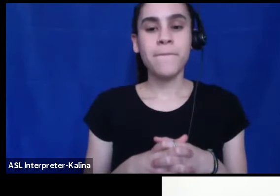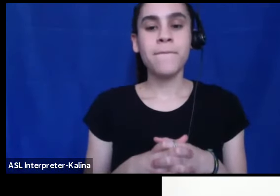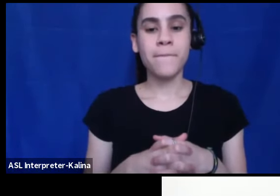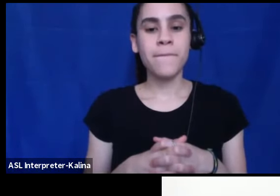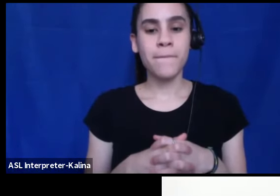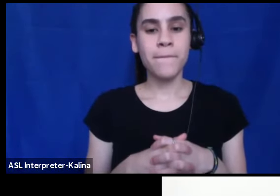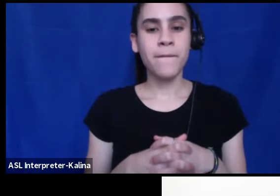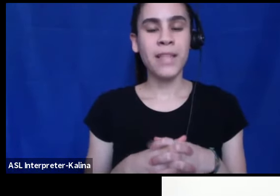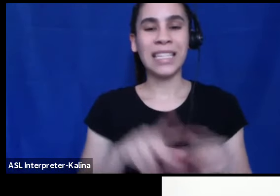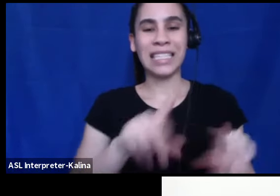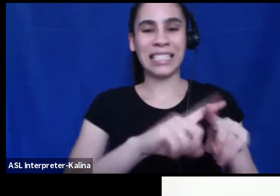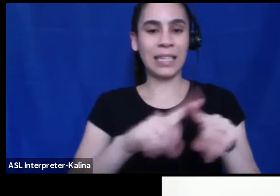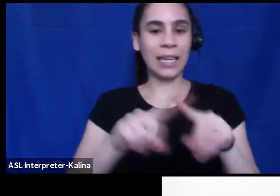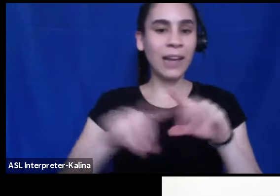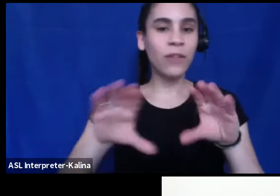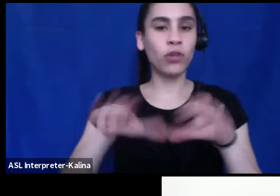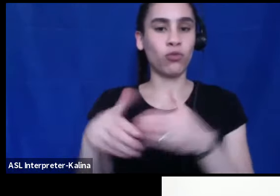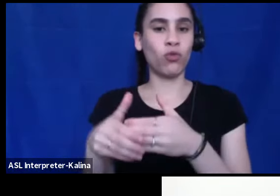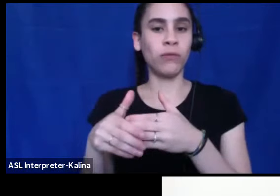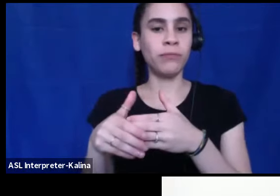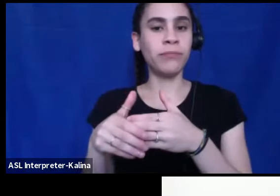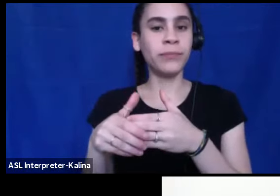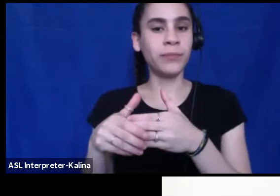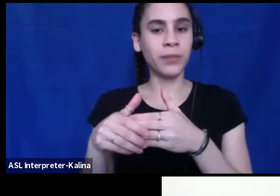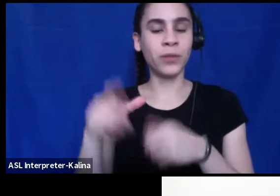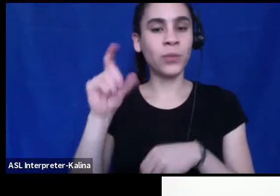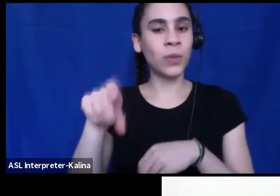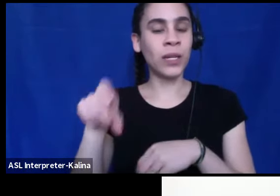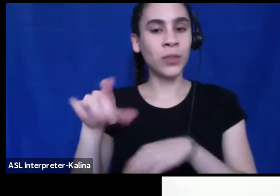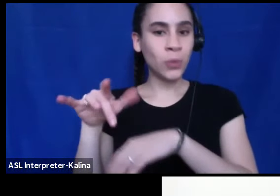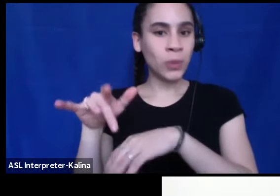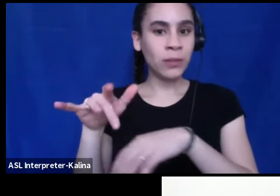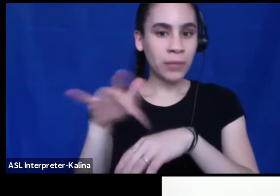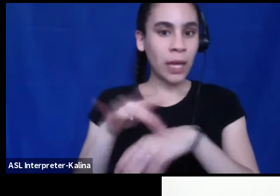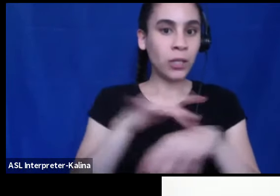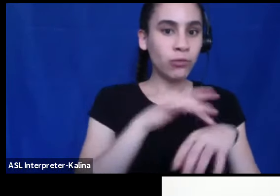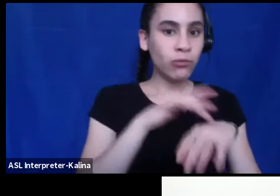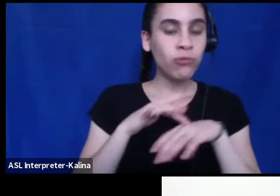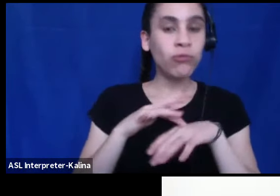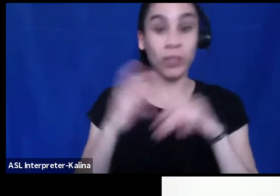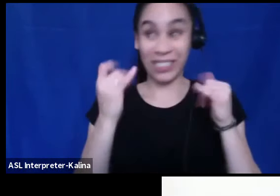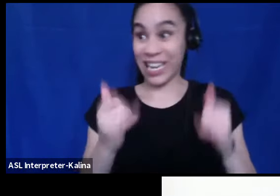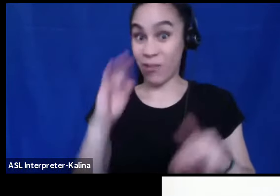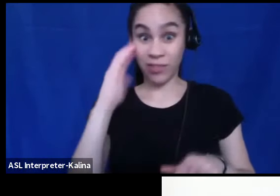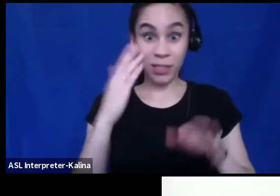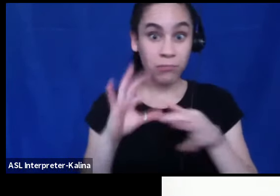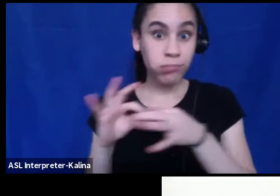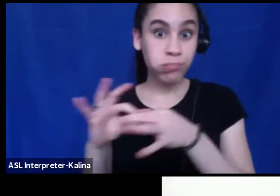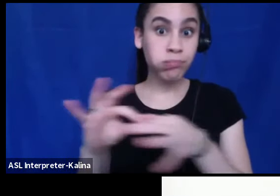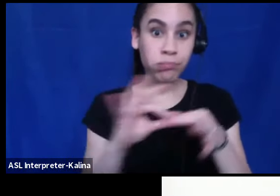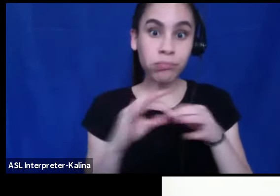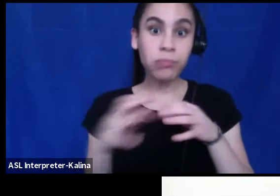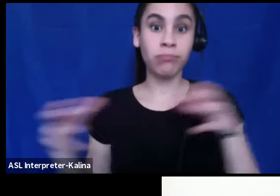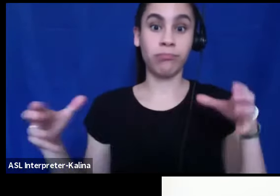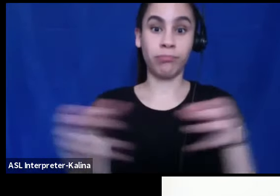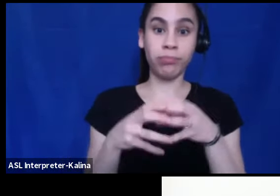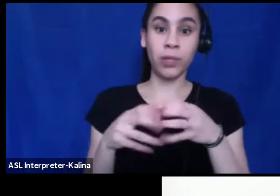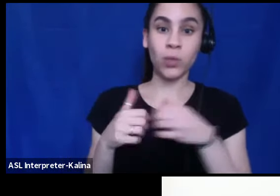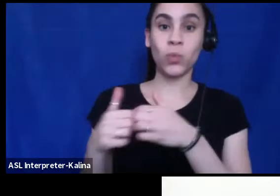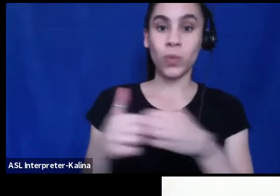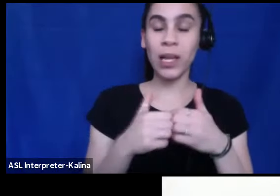different groups right now, and we're actually coming together to help each other. So that's been really wonderful to